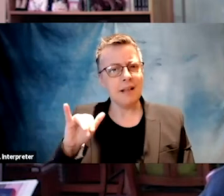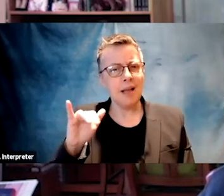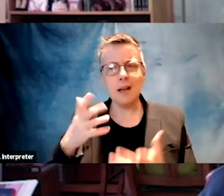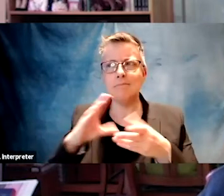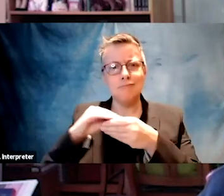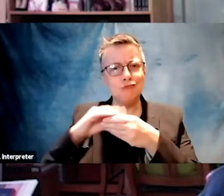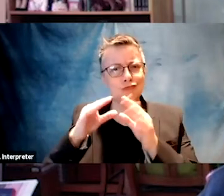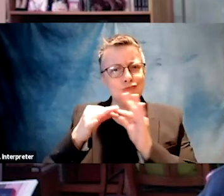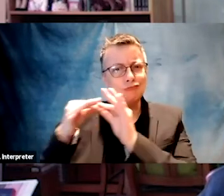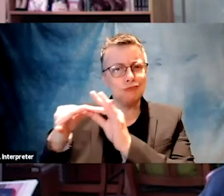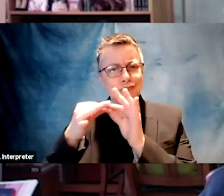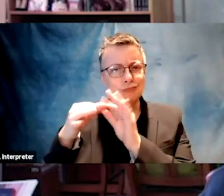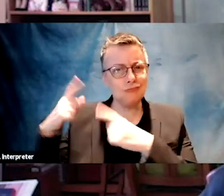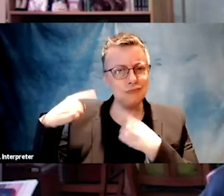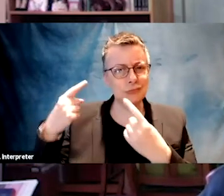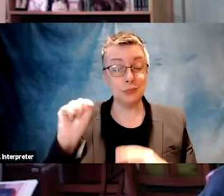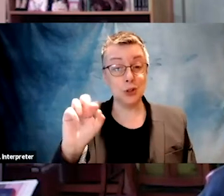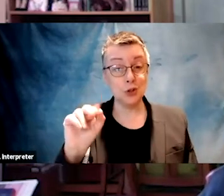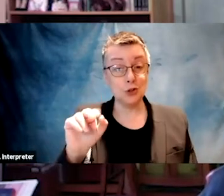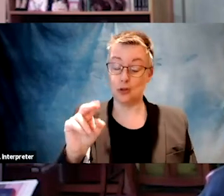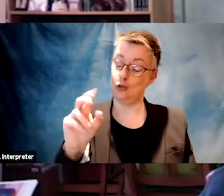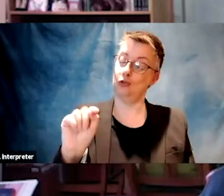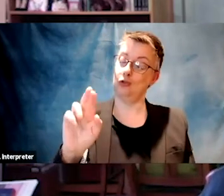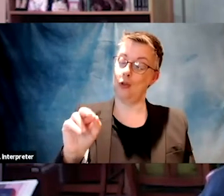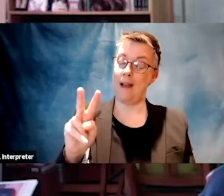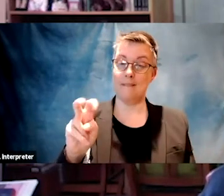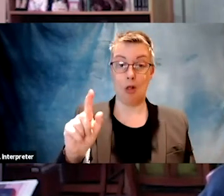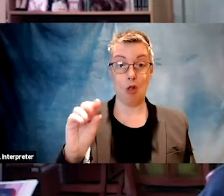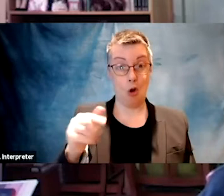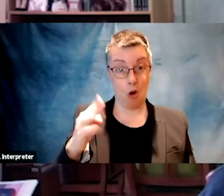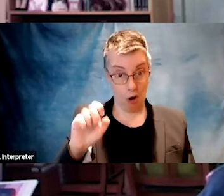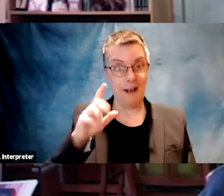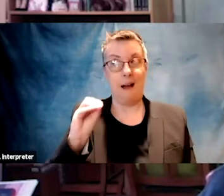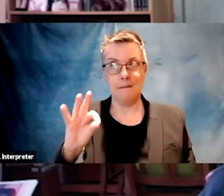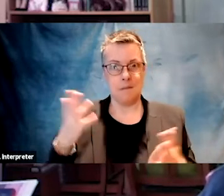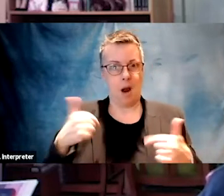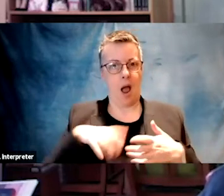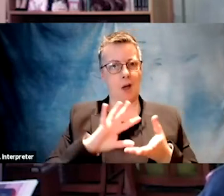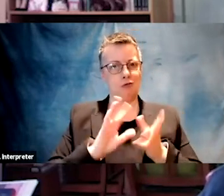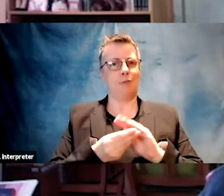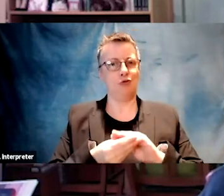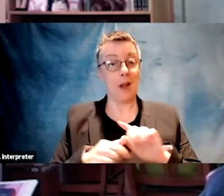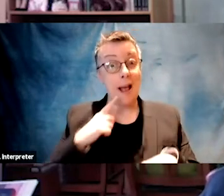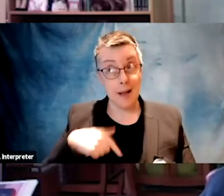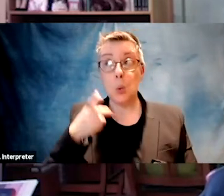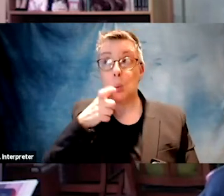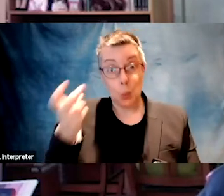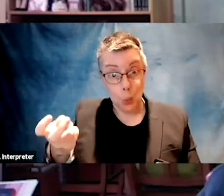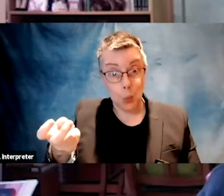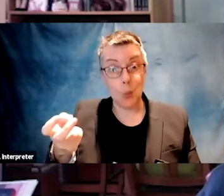of, um, transformation for me. And, and I've heard from my subjects that,